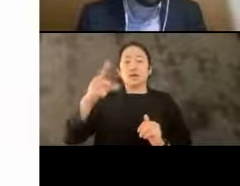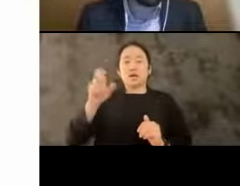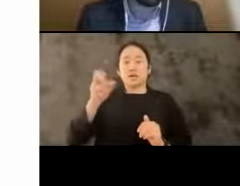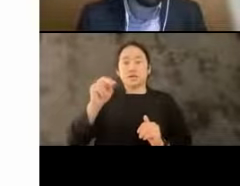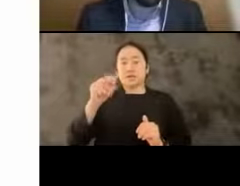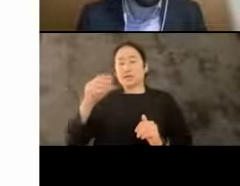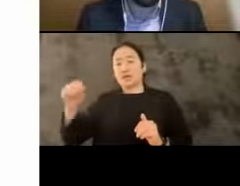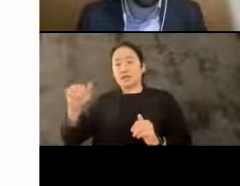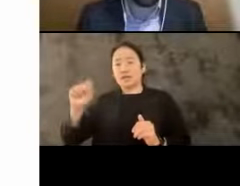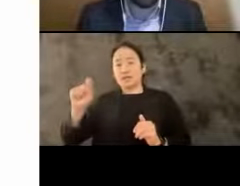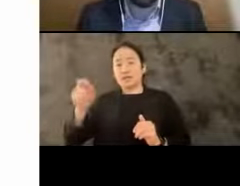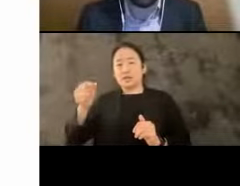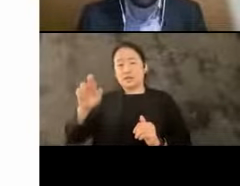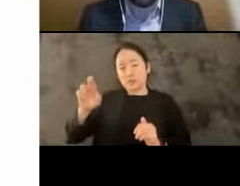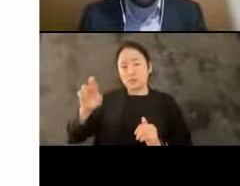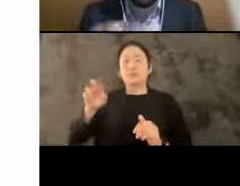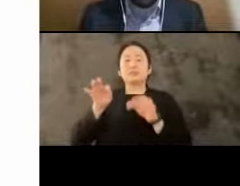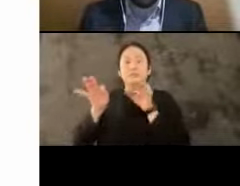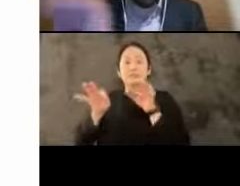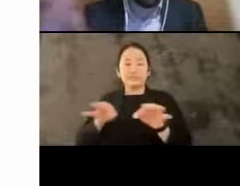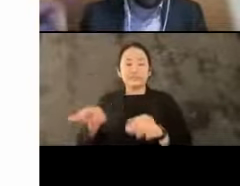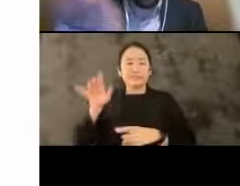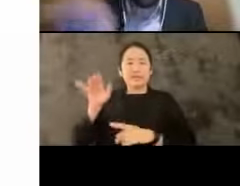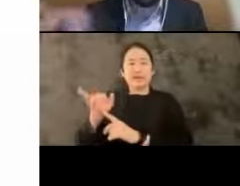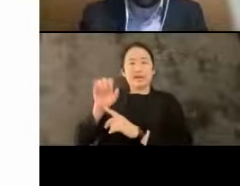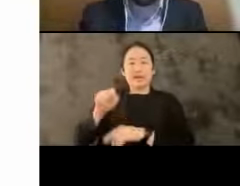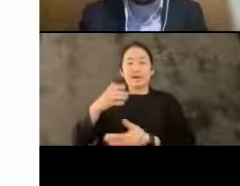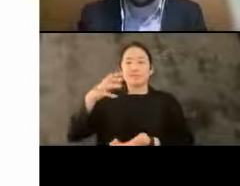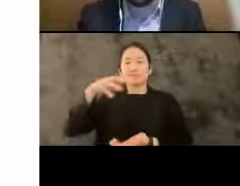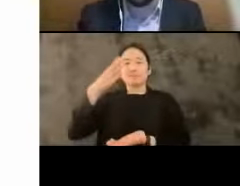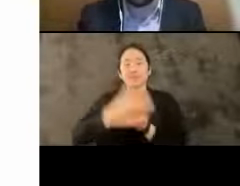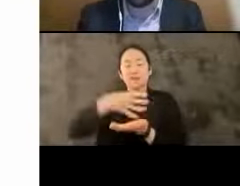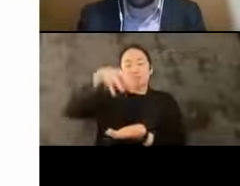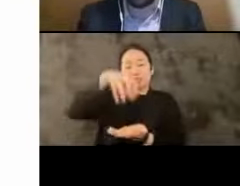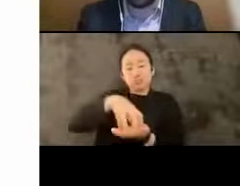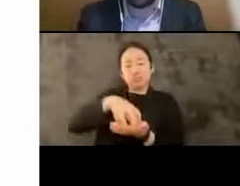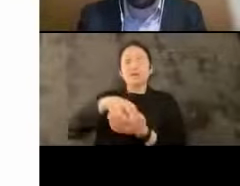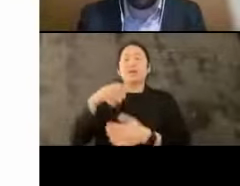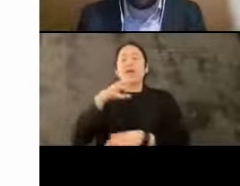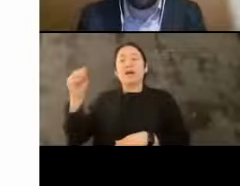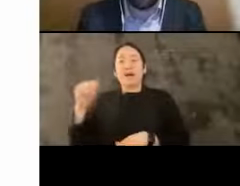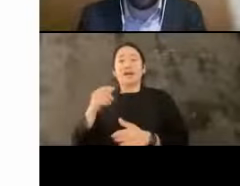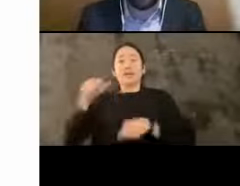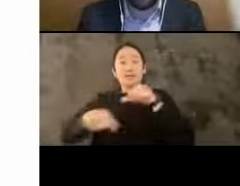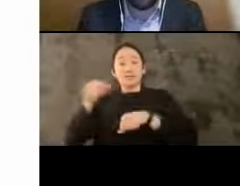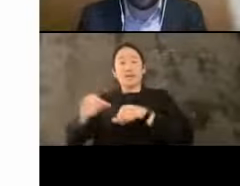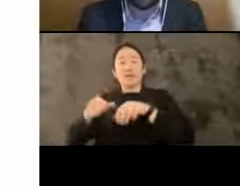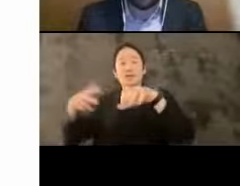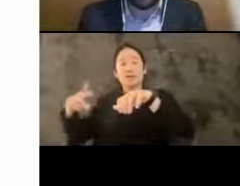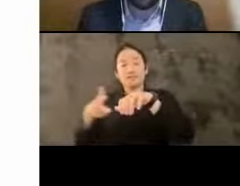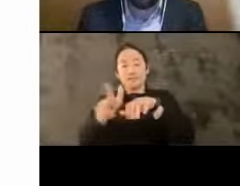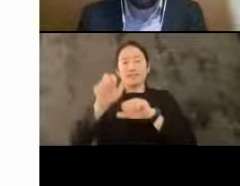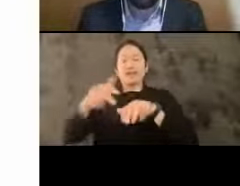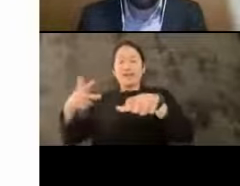for some different ways, is that the station platforms and the bike lane can interact. And yes, that is a good point. I had forgotten about that.